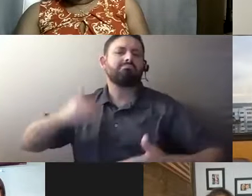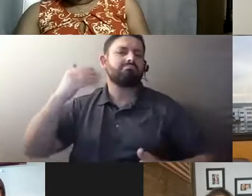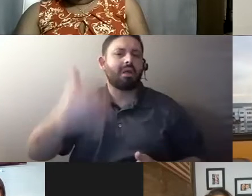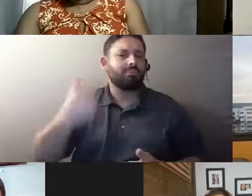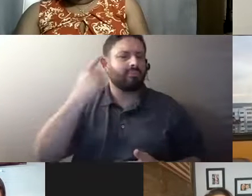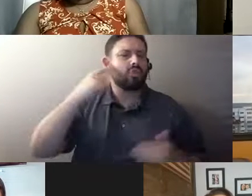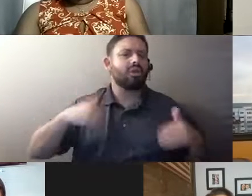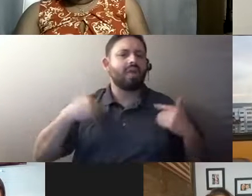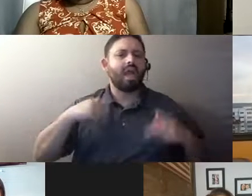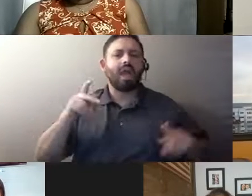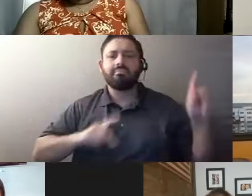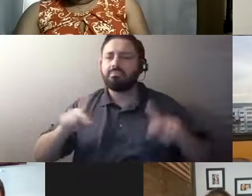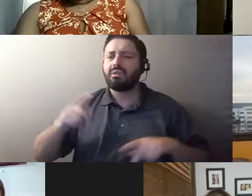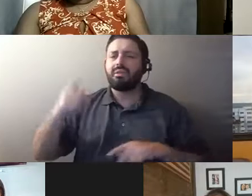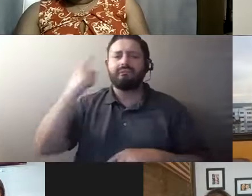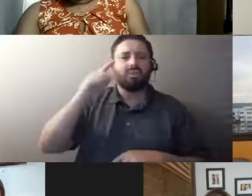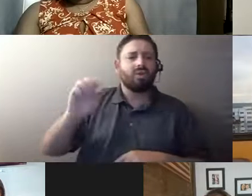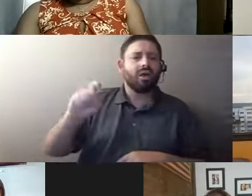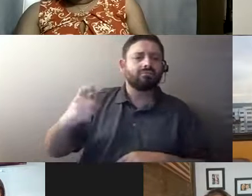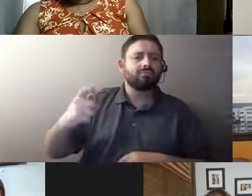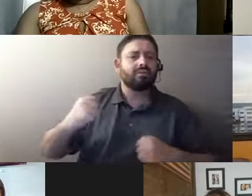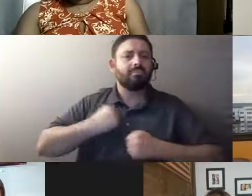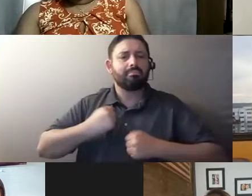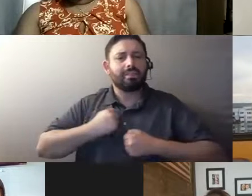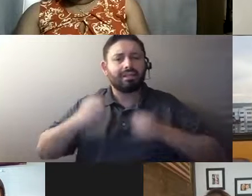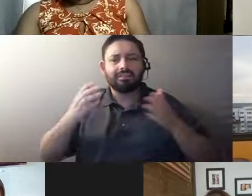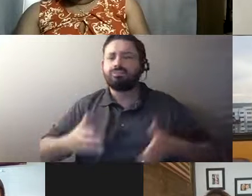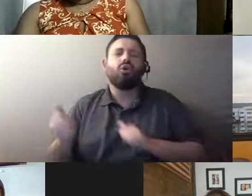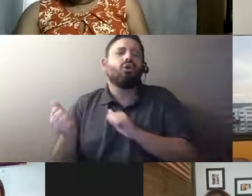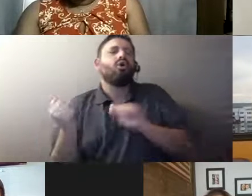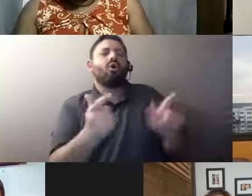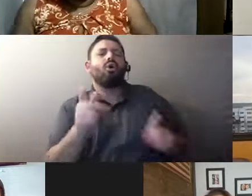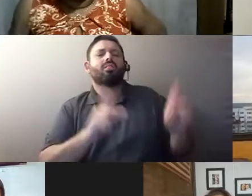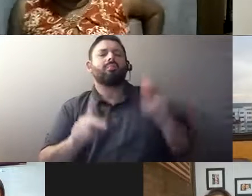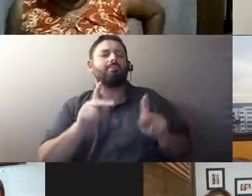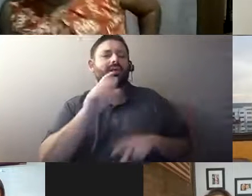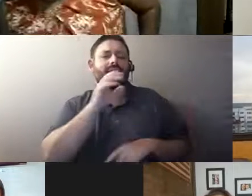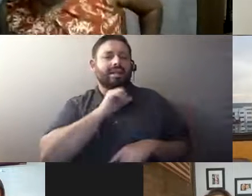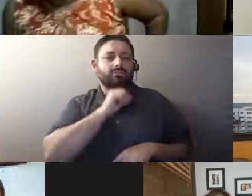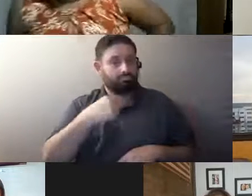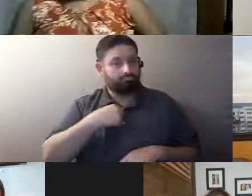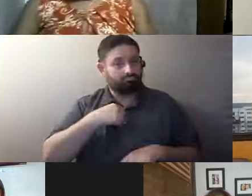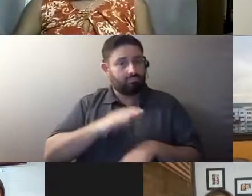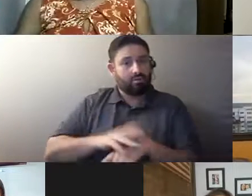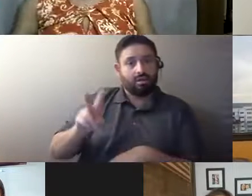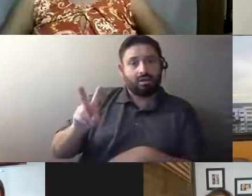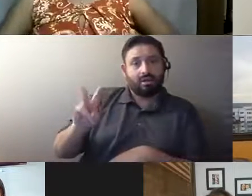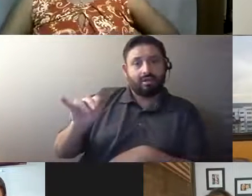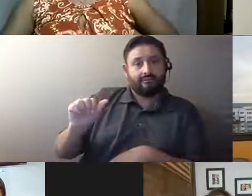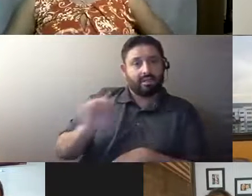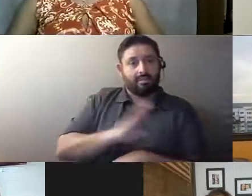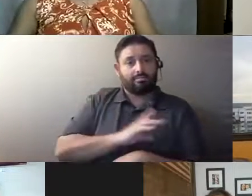for veterans, and for people of all ages. On the VIA board, I served with a disabled